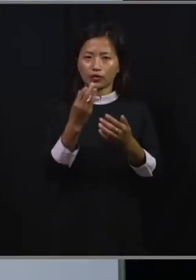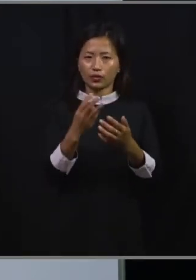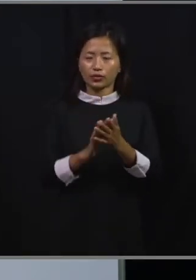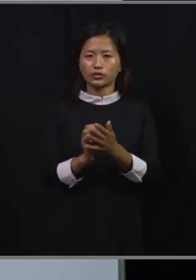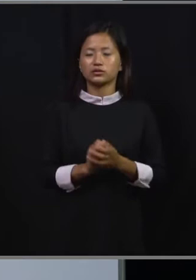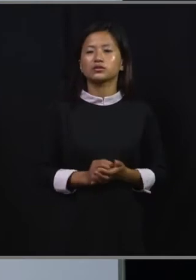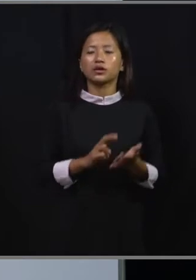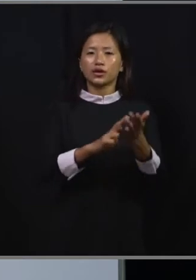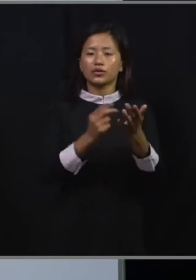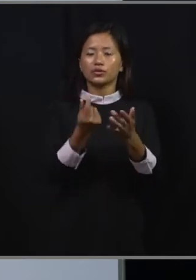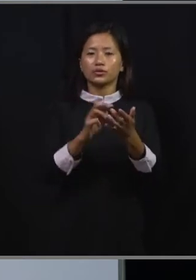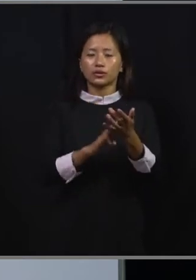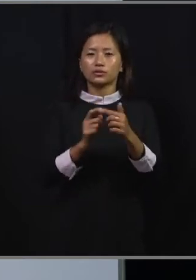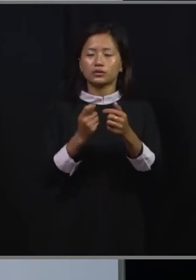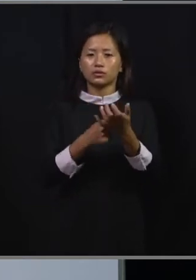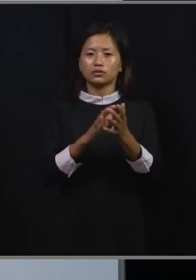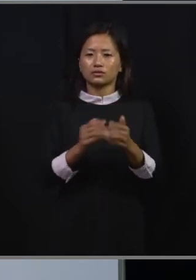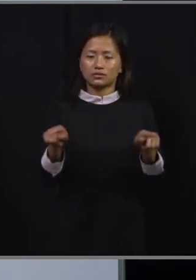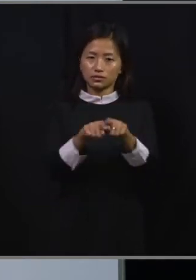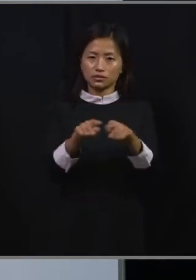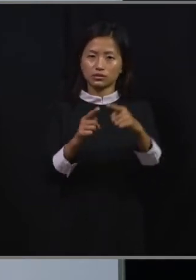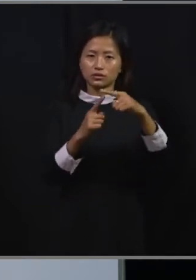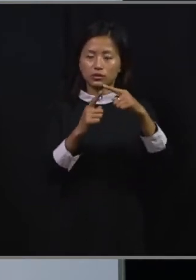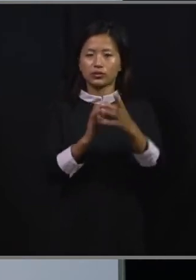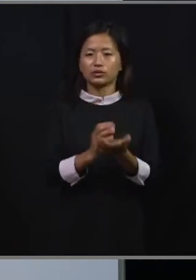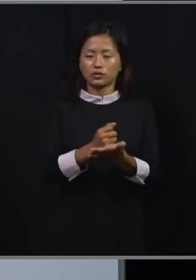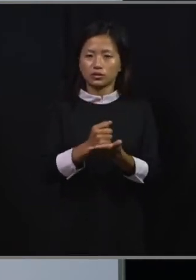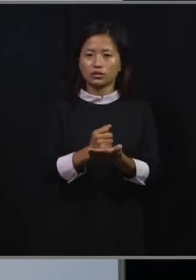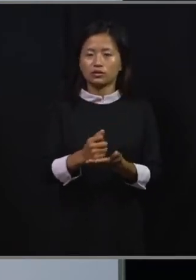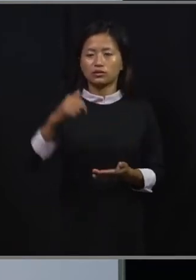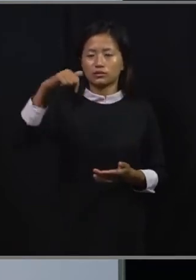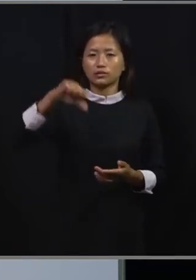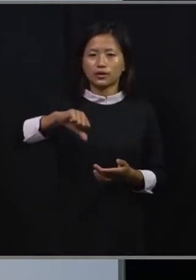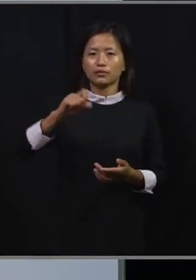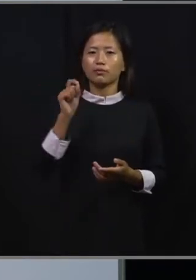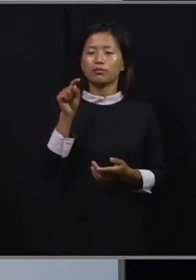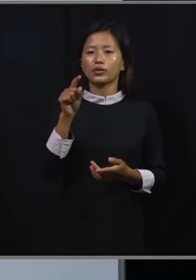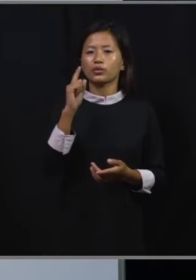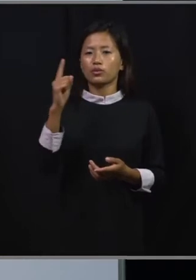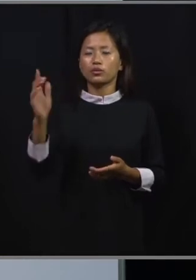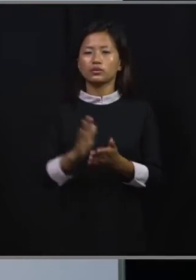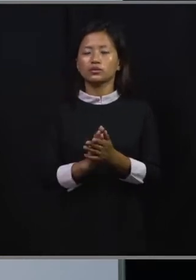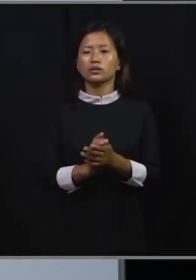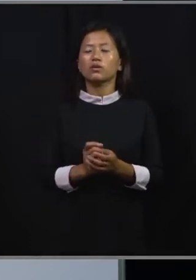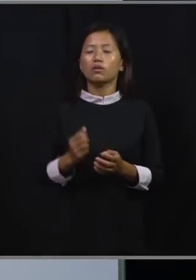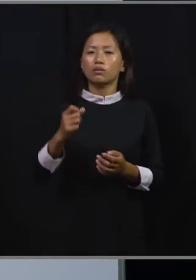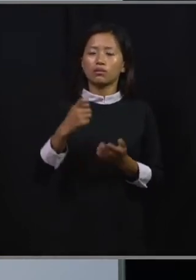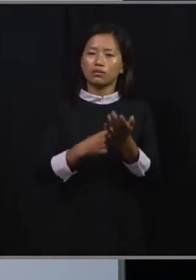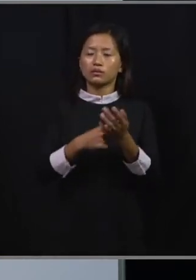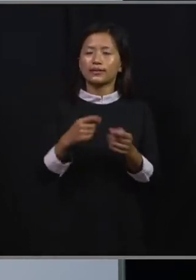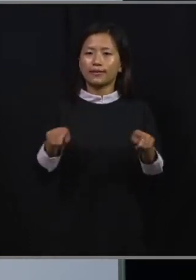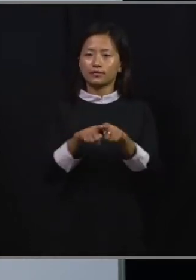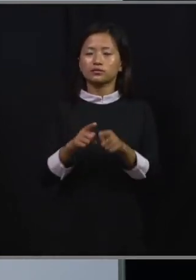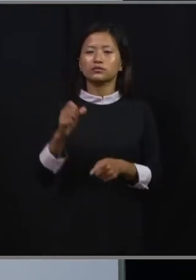chapter. Okay, numerical means for this same topic. So you can practice 9.11 as well as 9.12. This is very